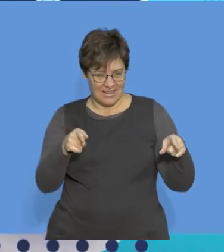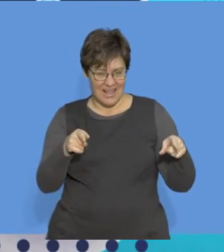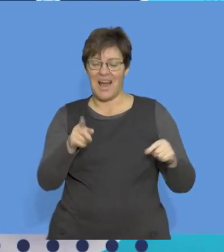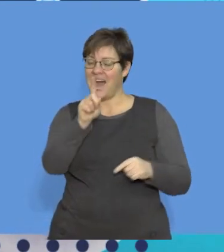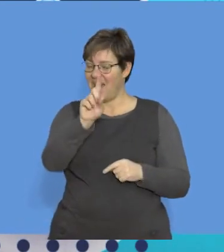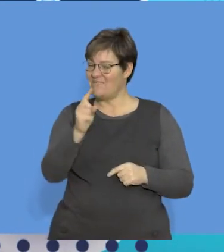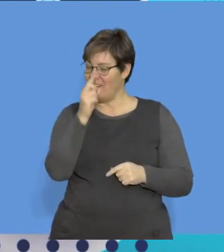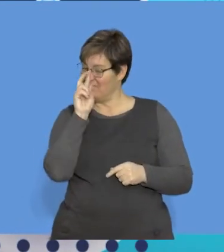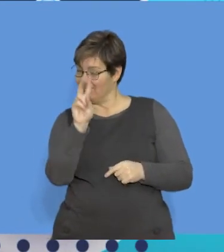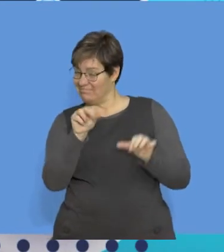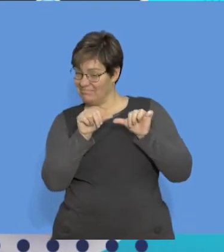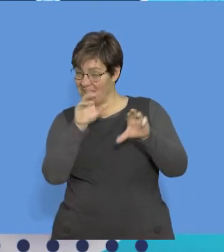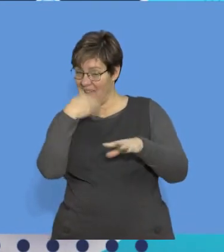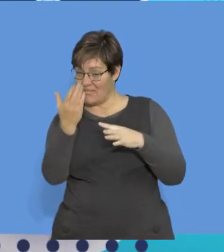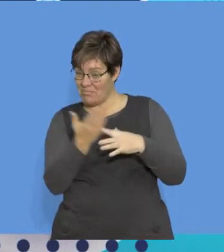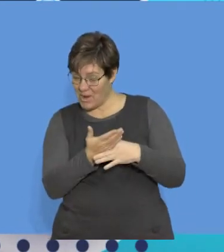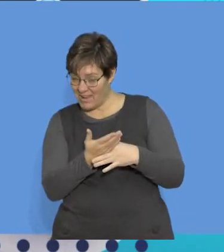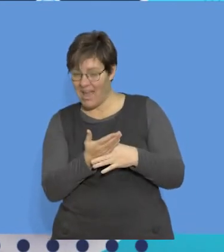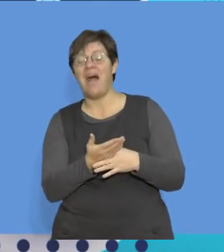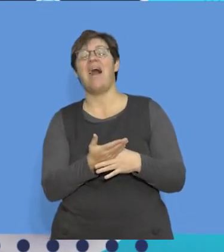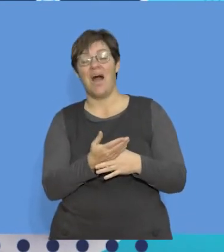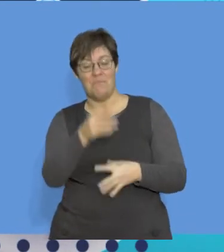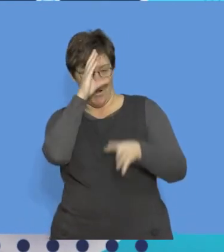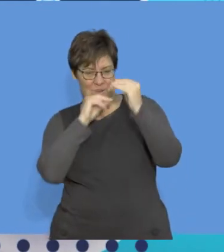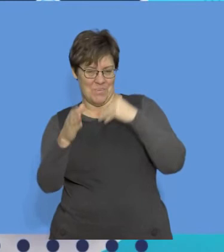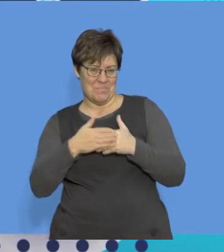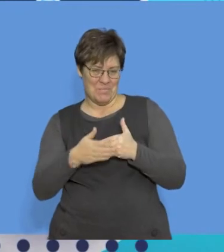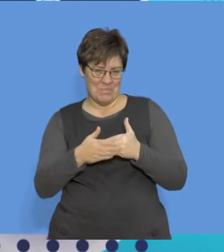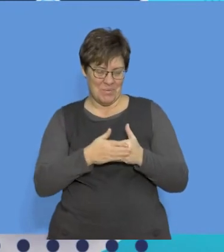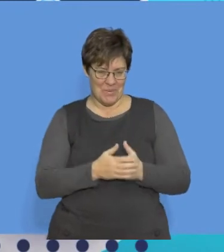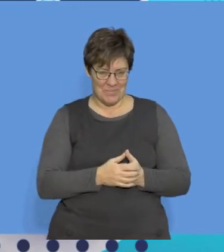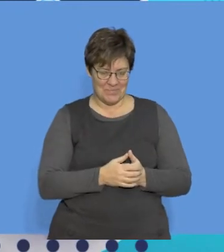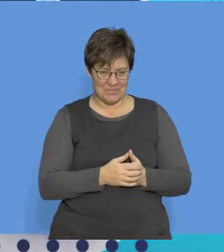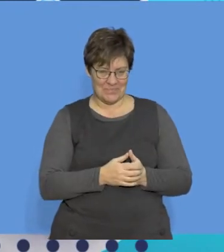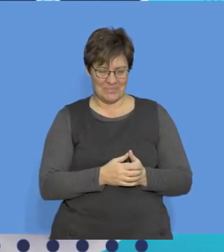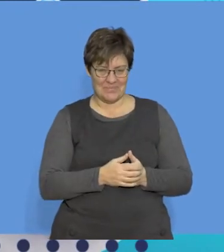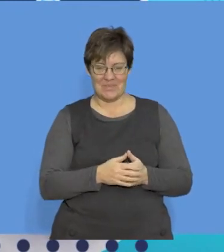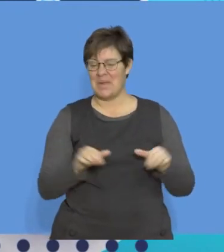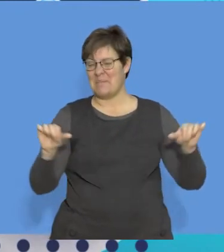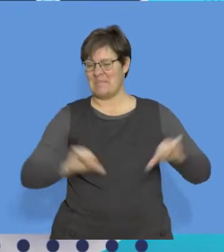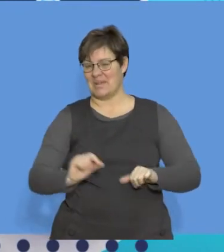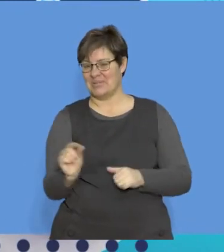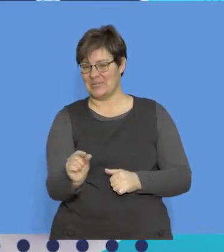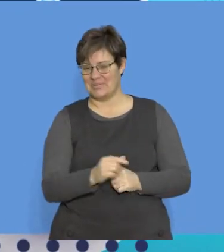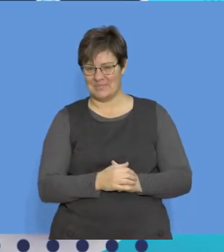tuned so that when you come back, you can then learn more about what I've just said. Now, I'll be back just now.